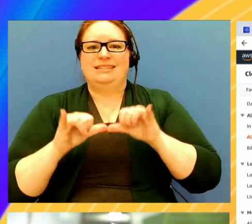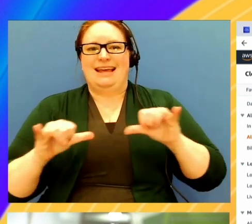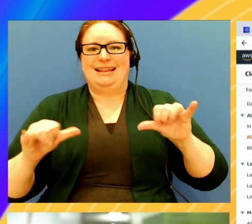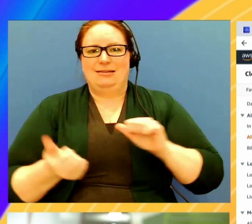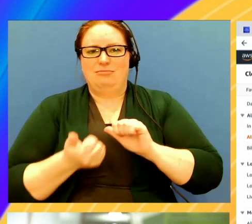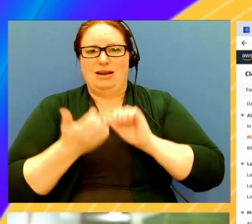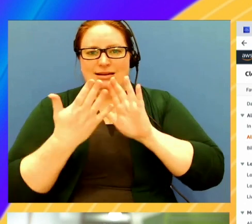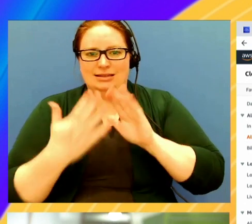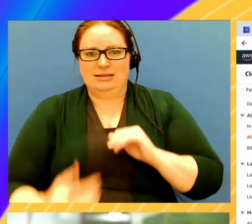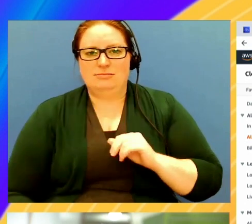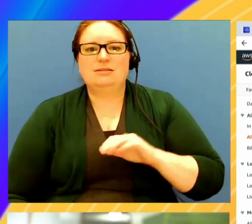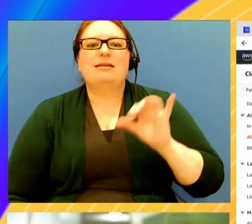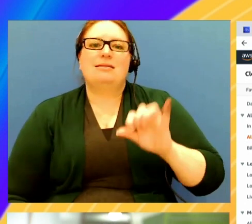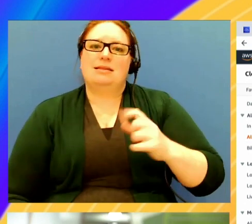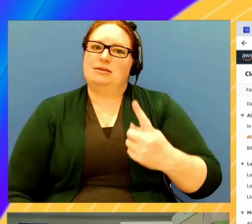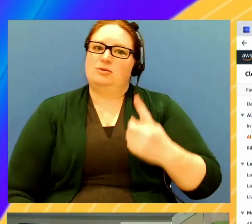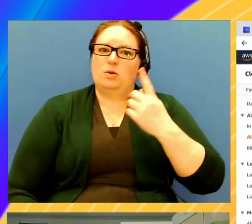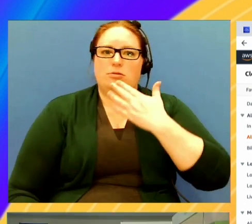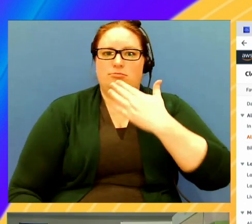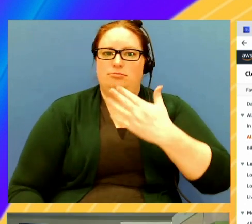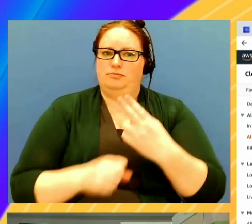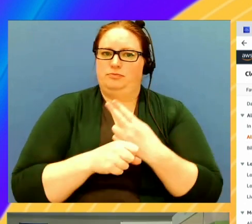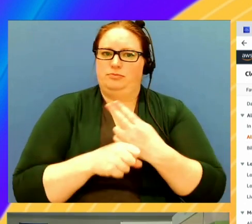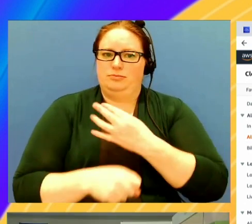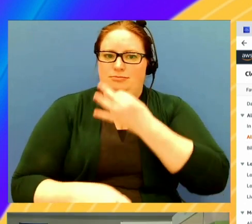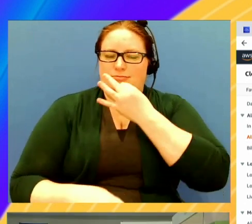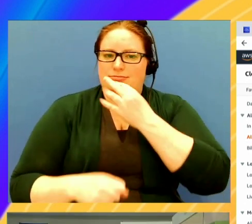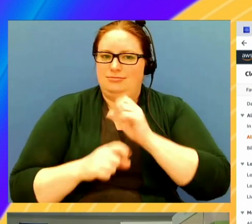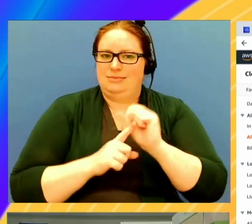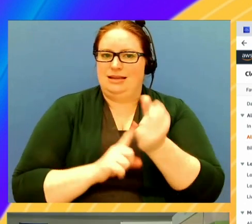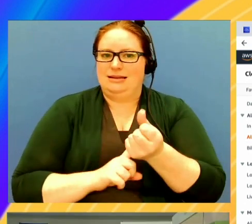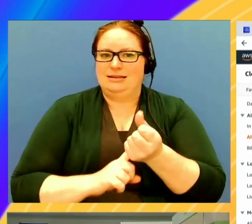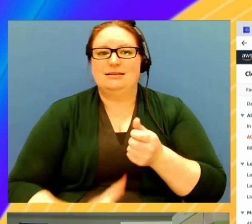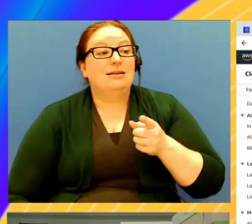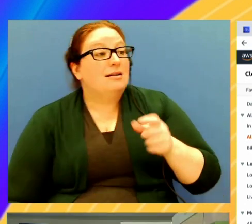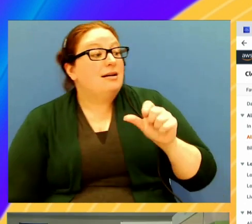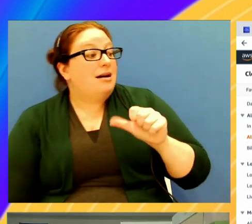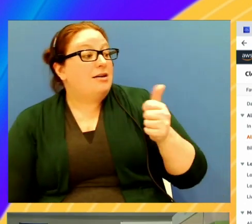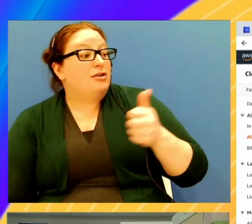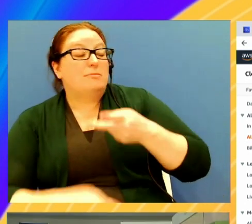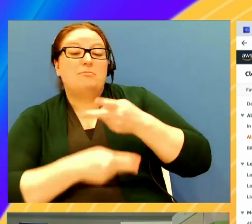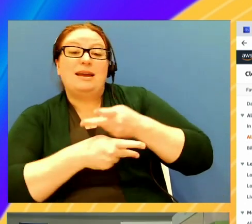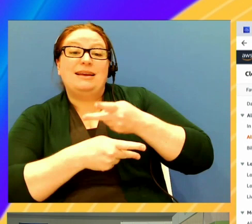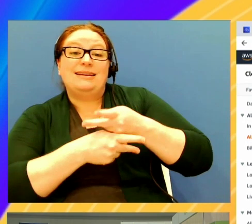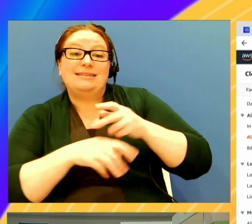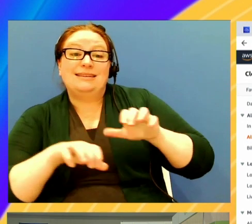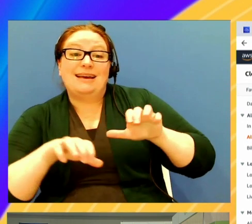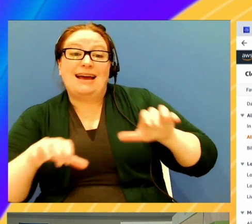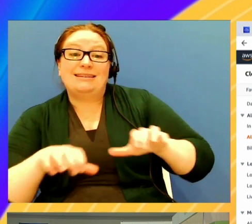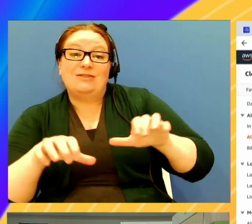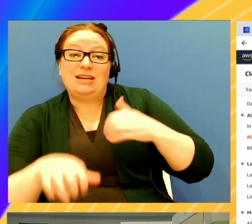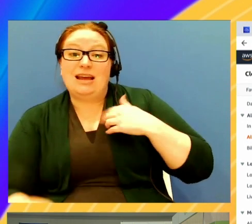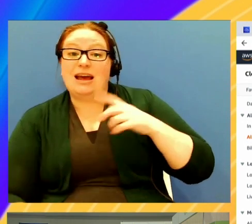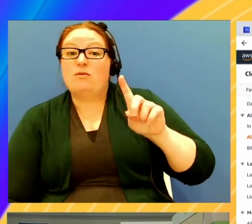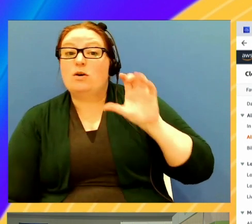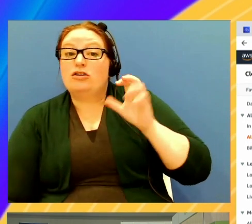that's like one very good use case of this. And another example is like your maintenance activity. Let's say you have hundreds of resources running